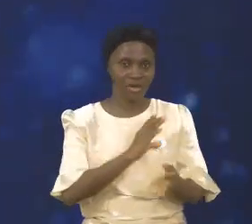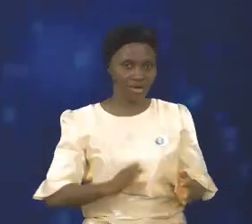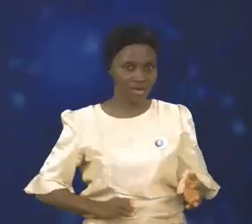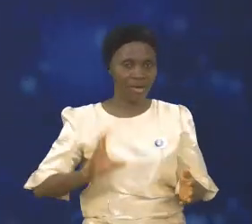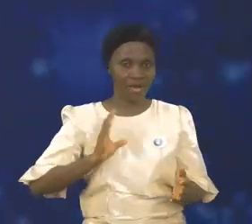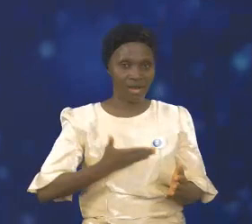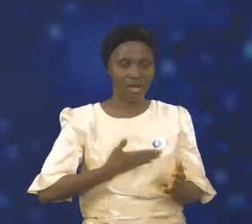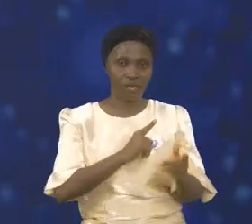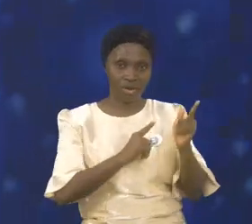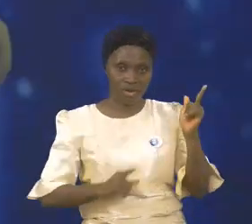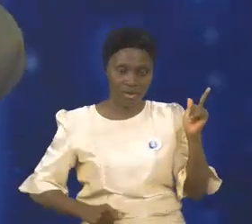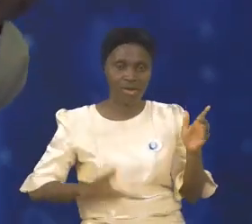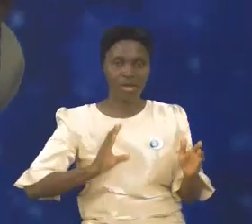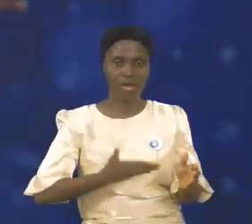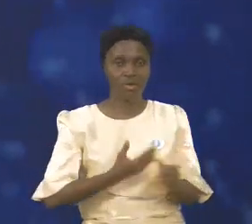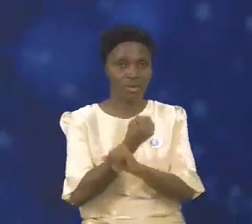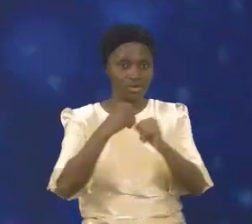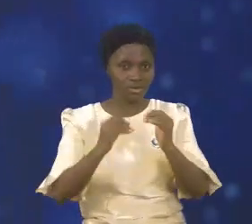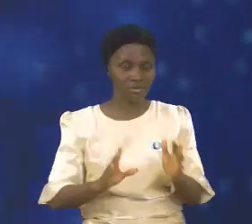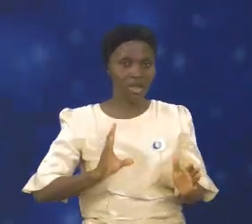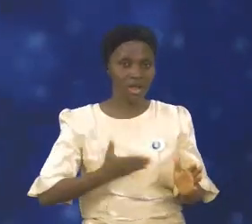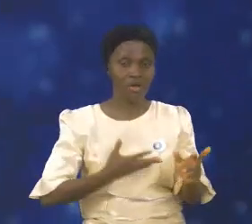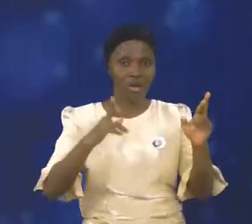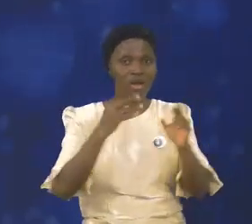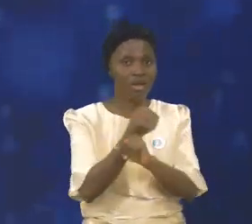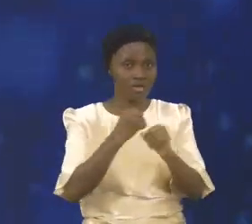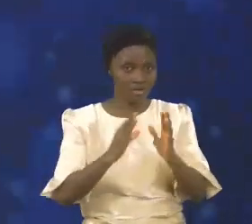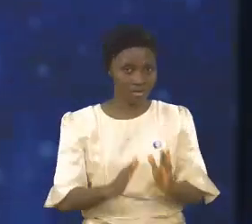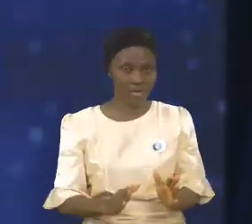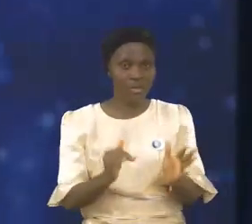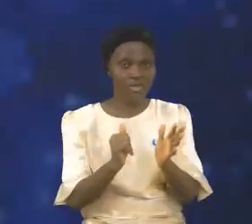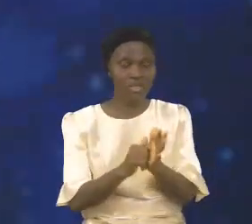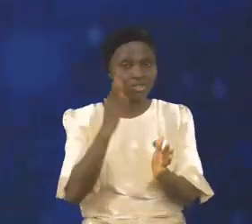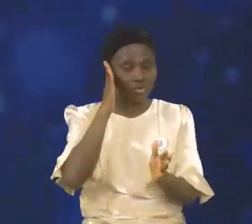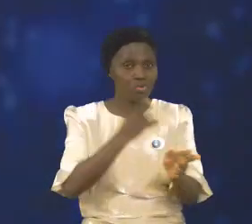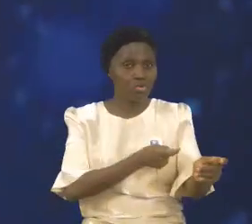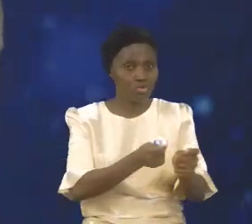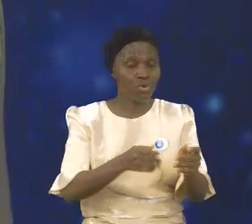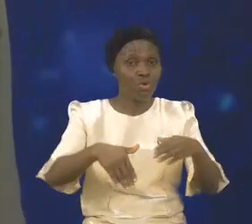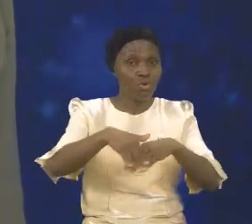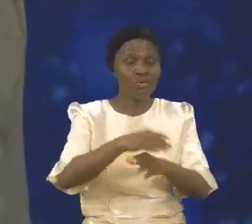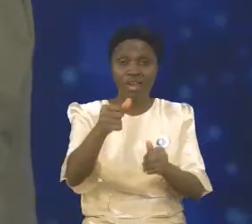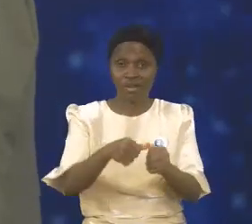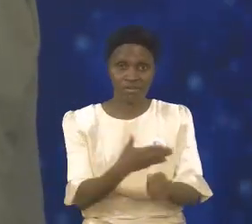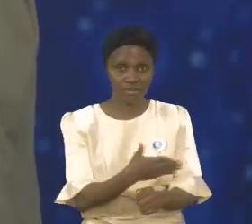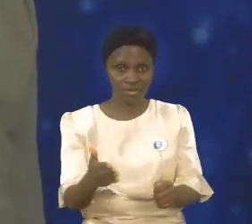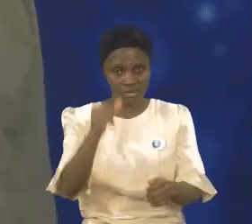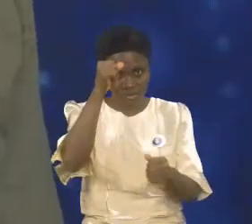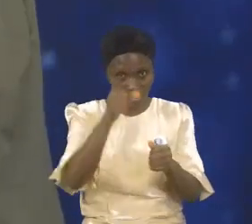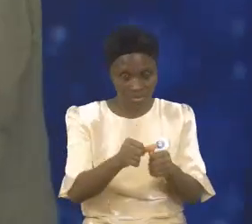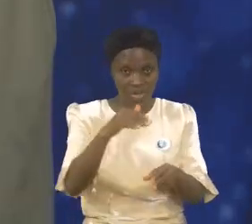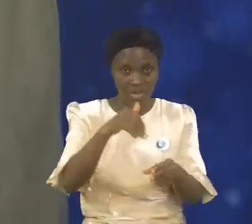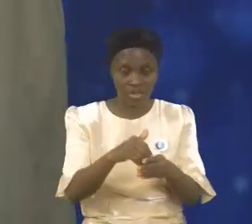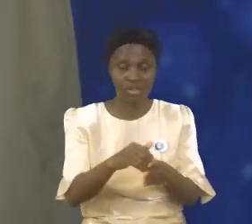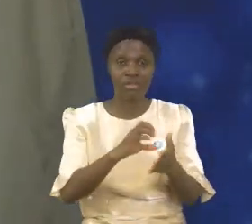Savior, that's our Redeemer, that's the one that will rule over everything. Remember, in chapter 2, that's the stone that